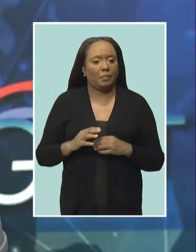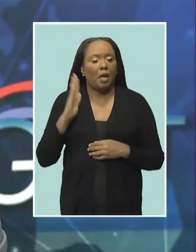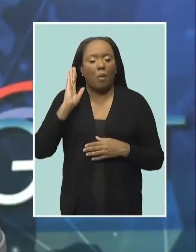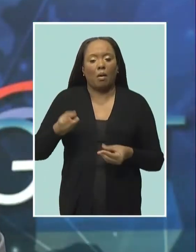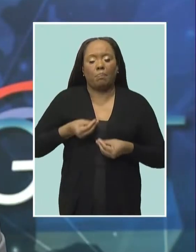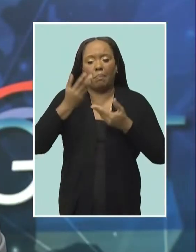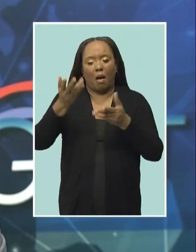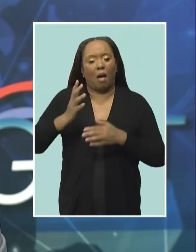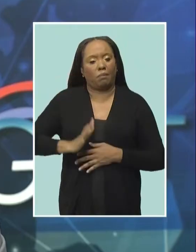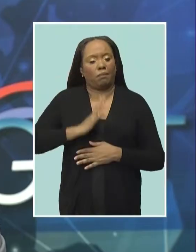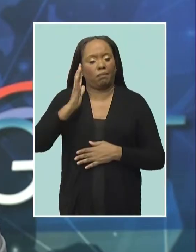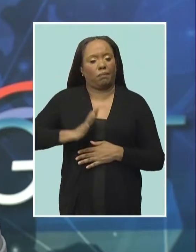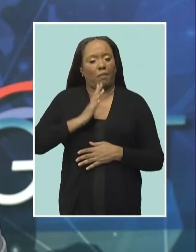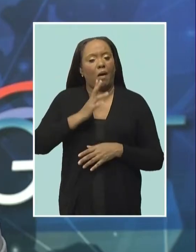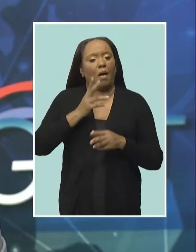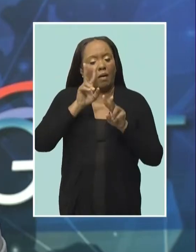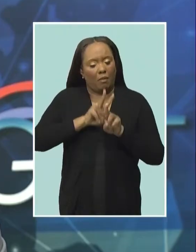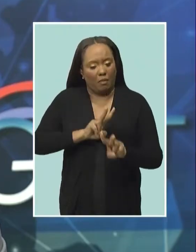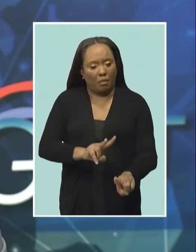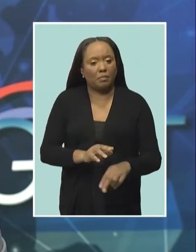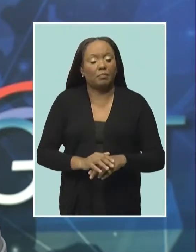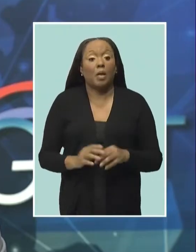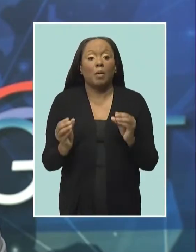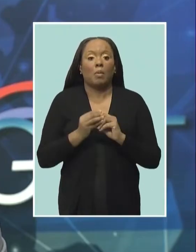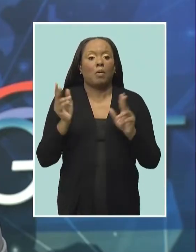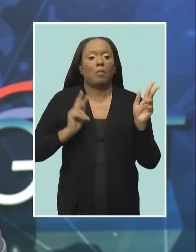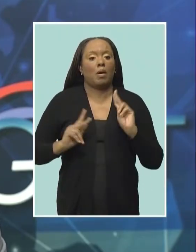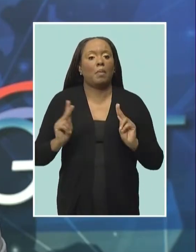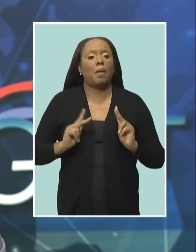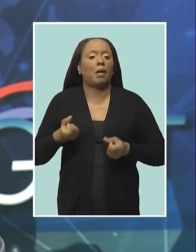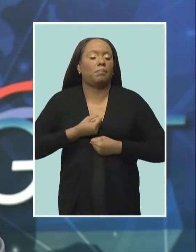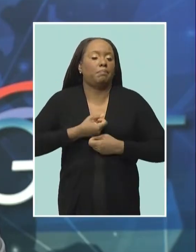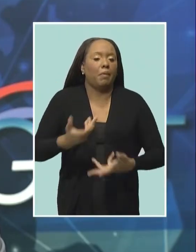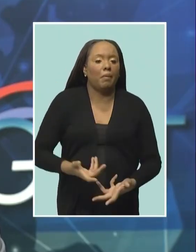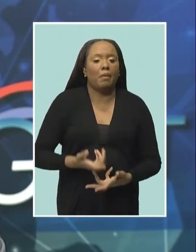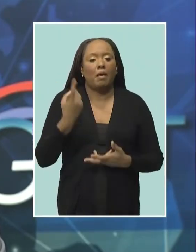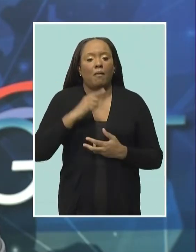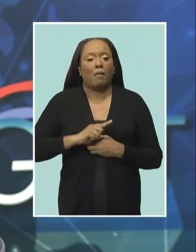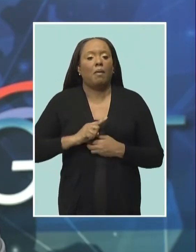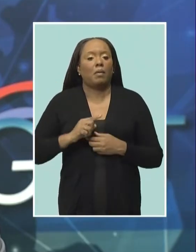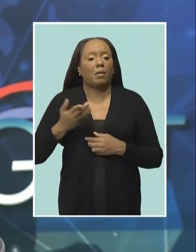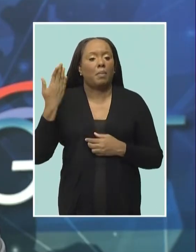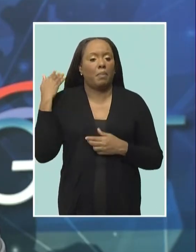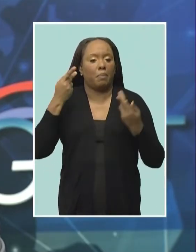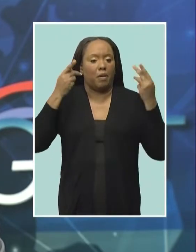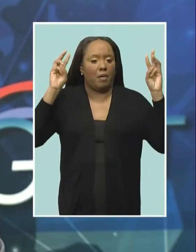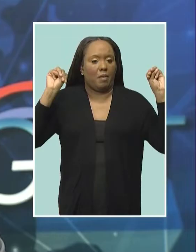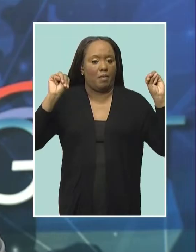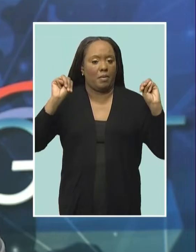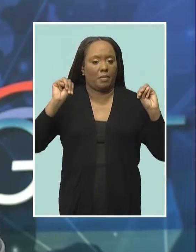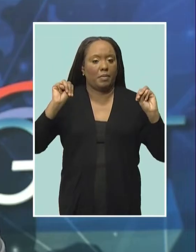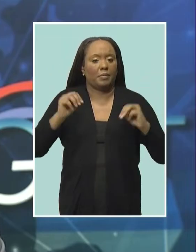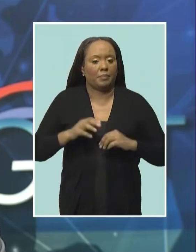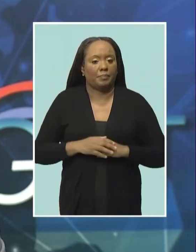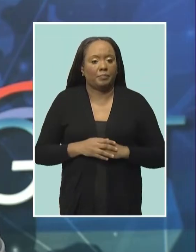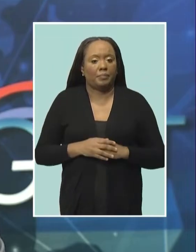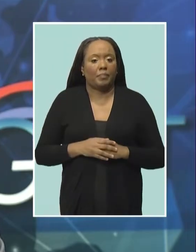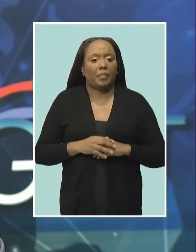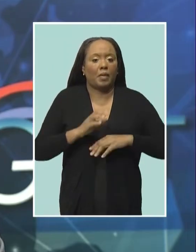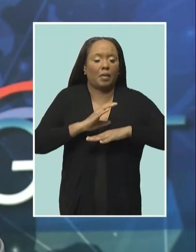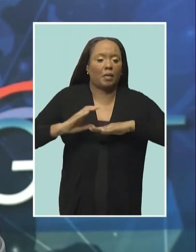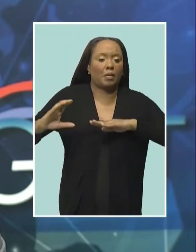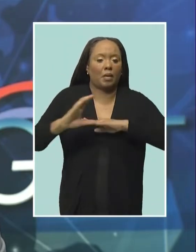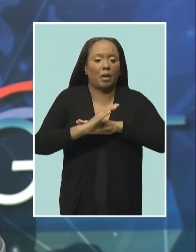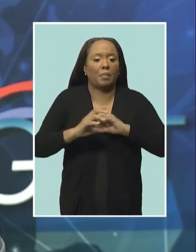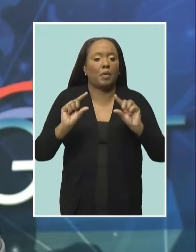And more tributes continue to pour in for the late Barbadian Prime Minister Sir Lloyd Erskine Sandiford, as the regional group in CARICOM